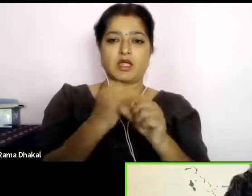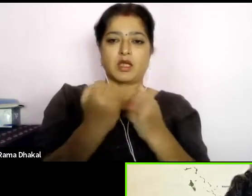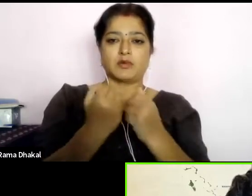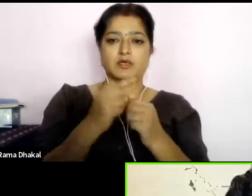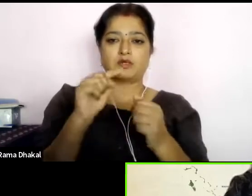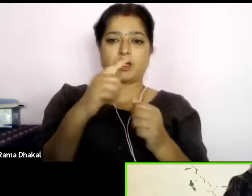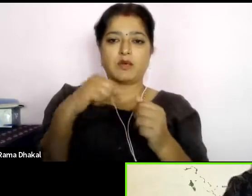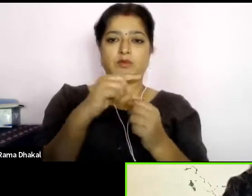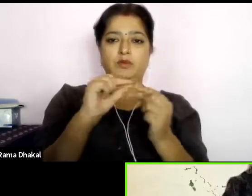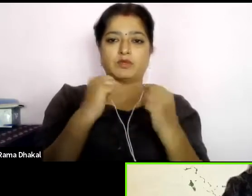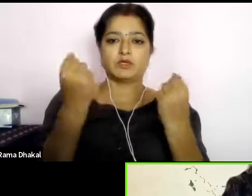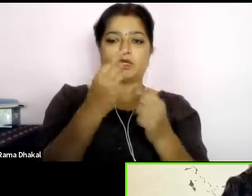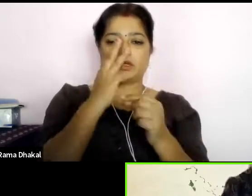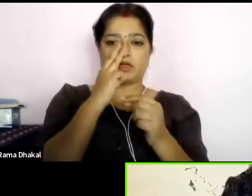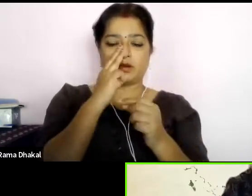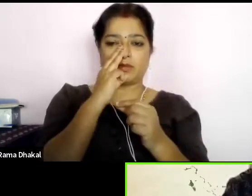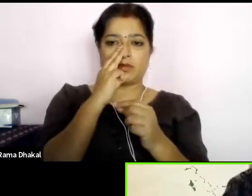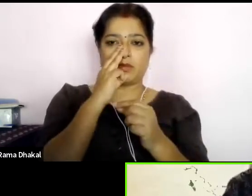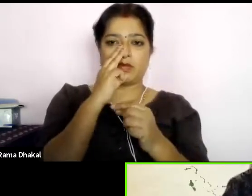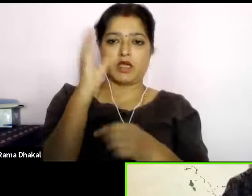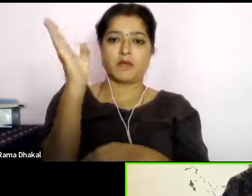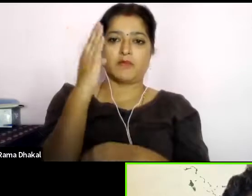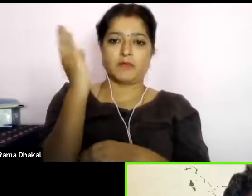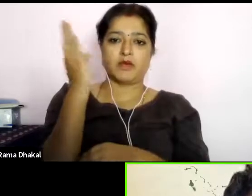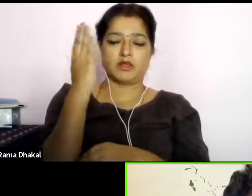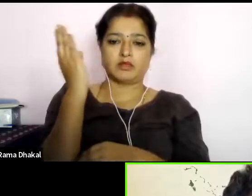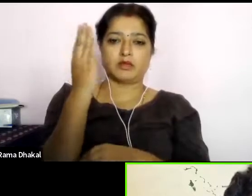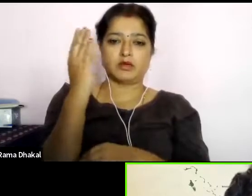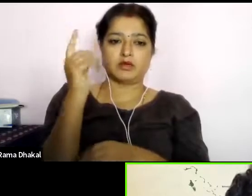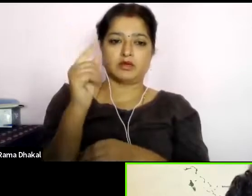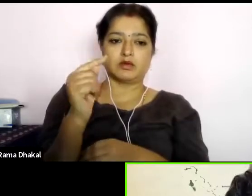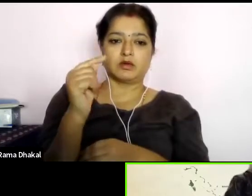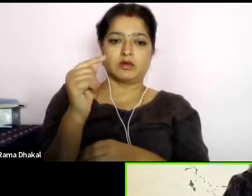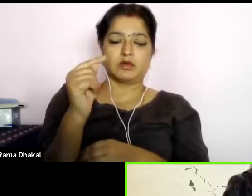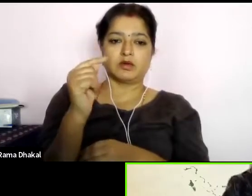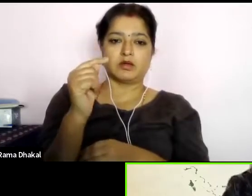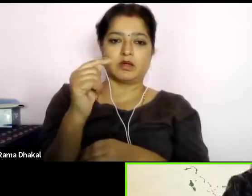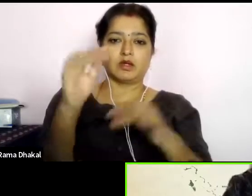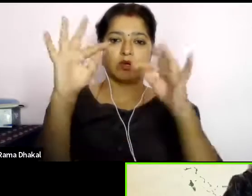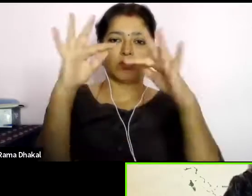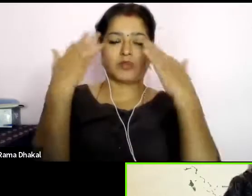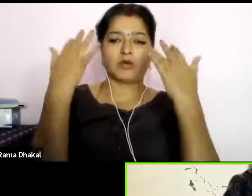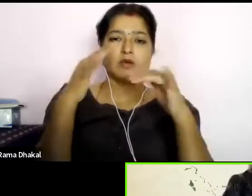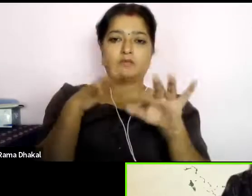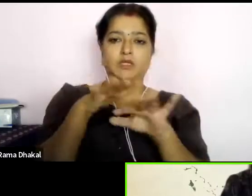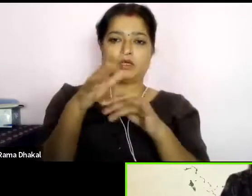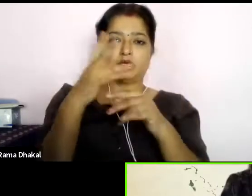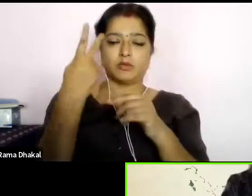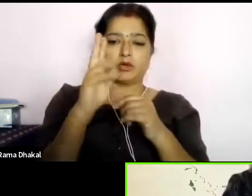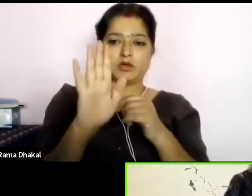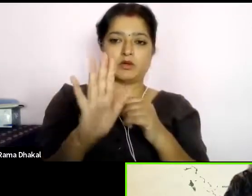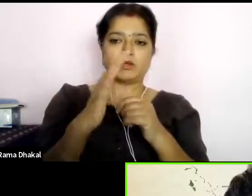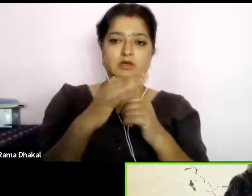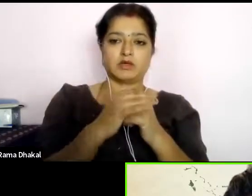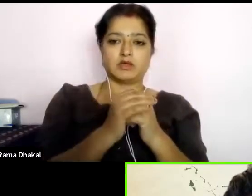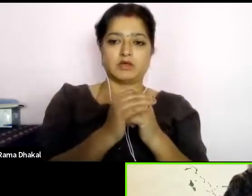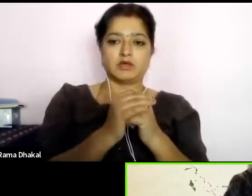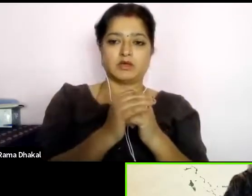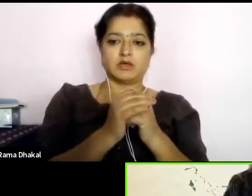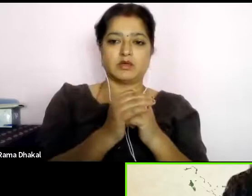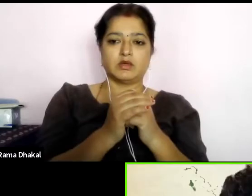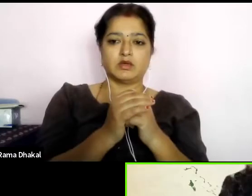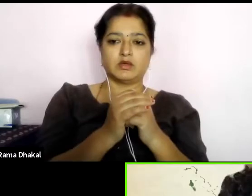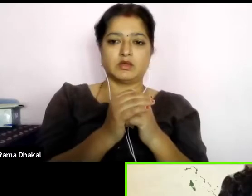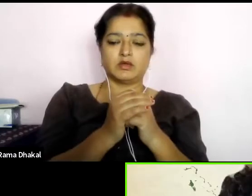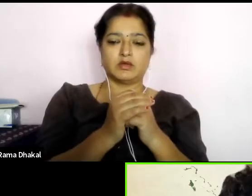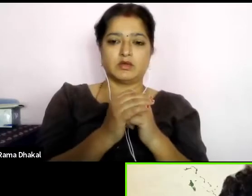have been seen economically, social well-being, and physical infrastructure and livelihoods. Climate impacts have led to a